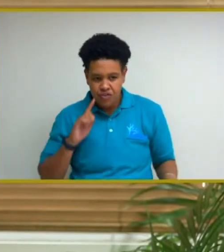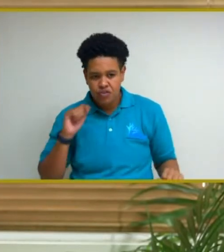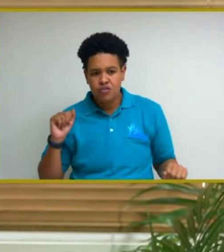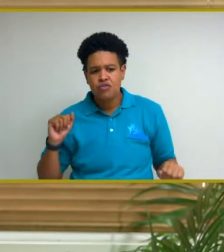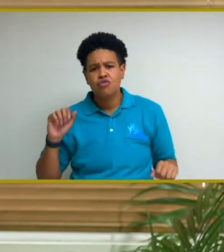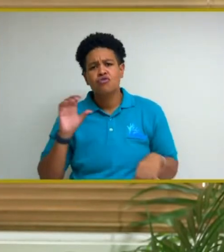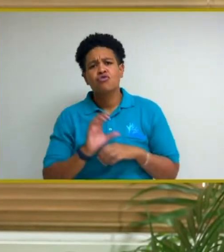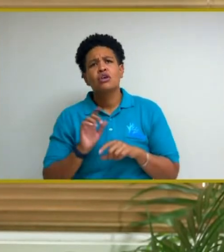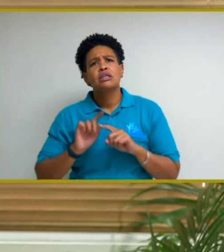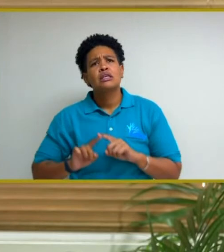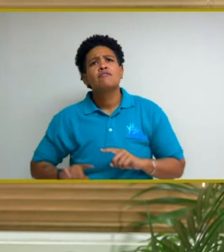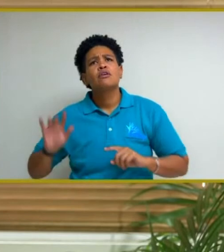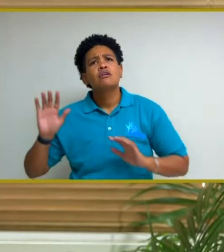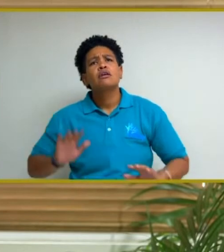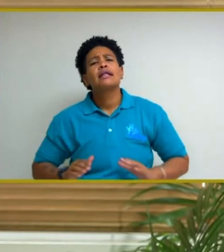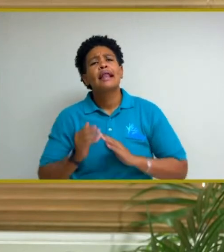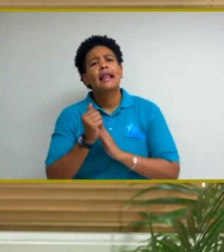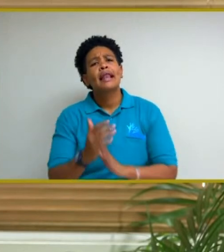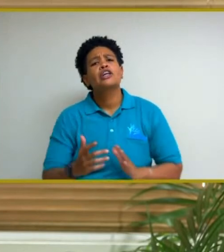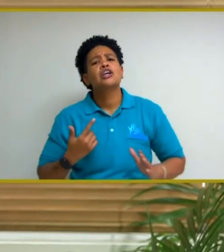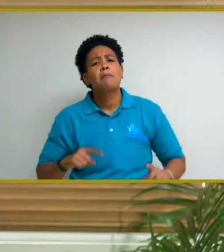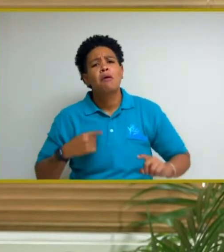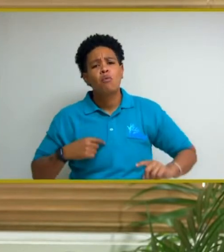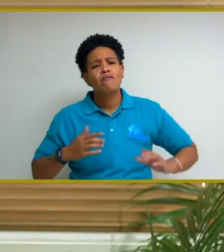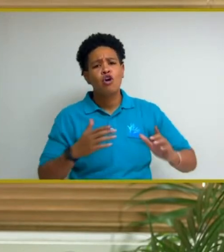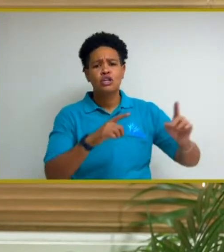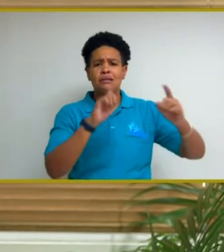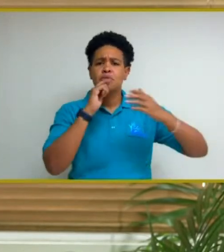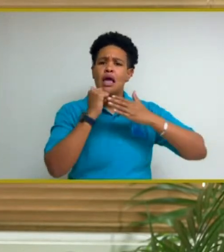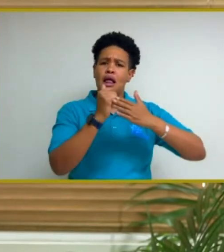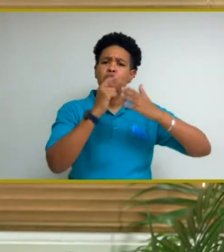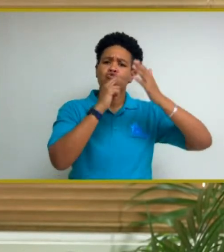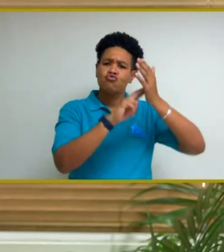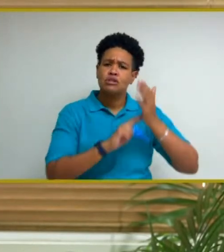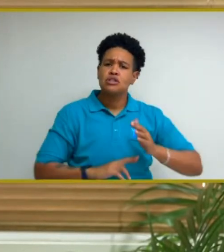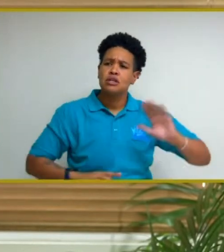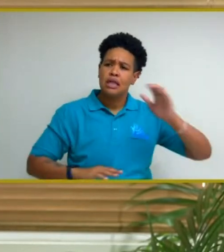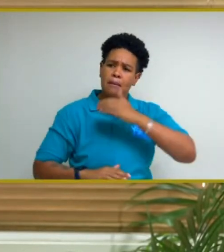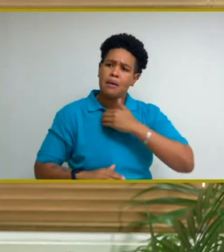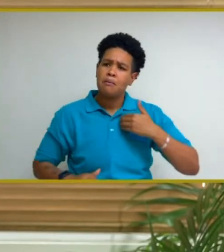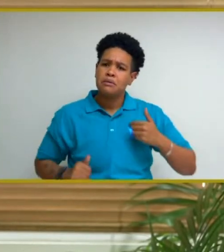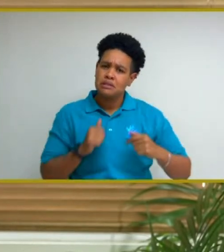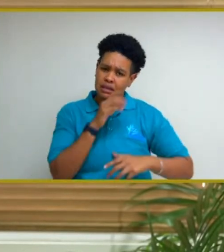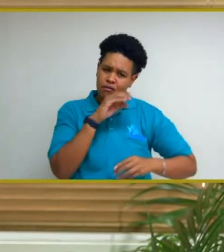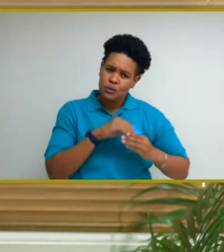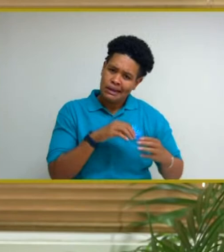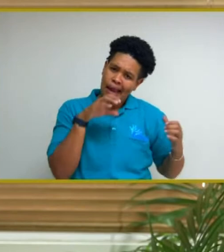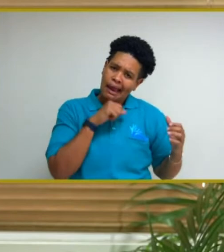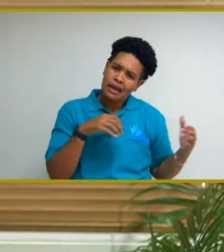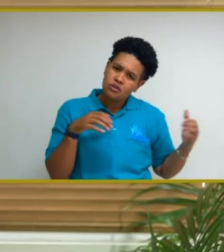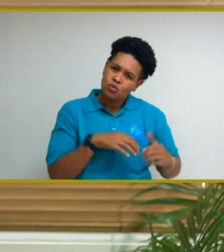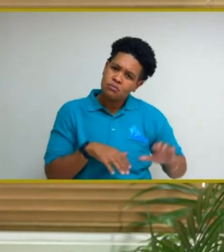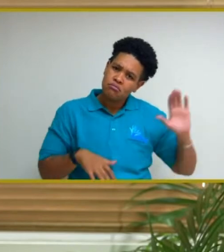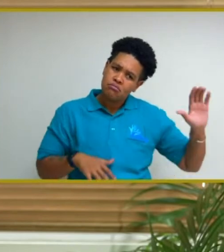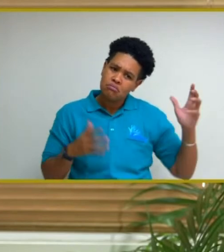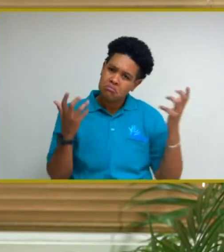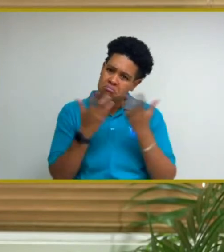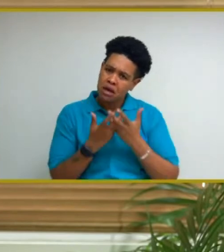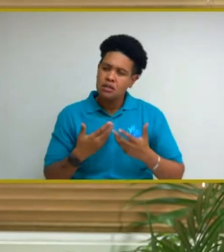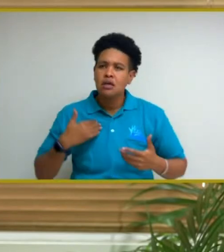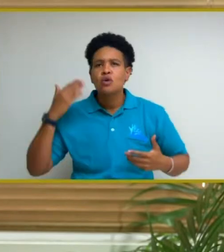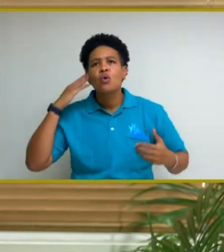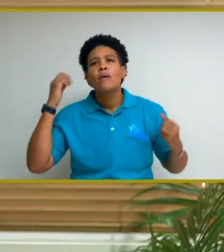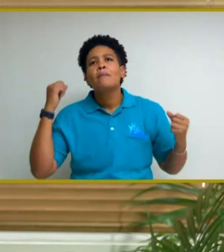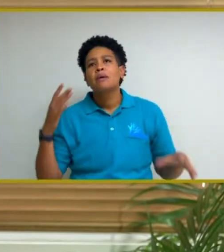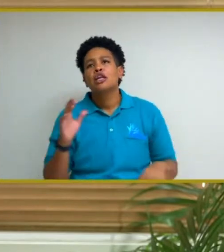church groups, the leadership. We've encouraged them to help to register their members who fall in that age cohort, and I know a number of churches